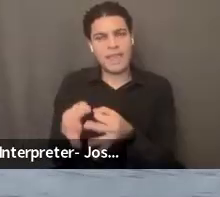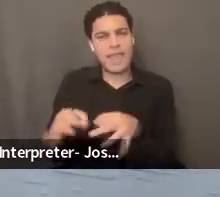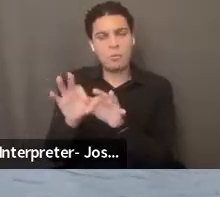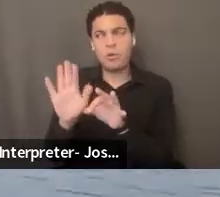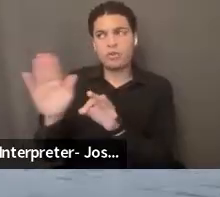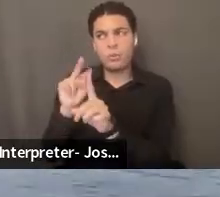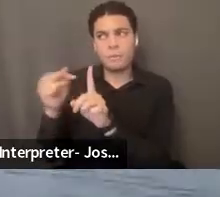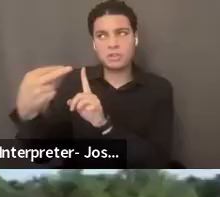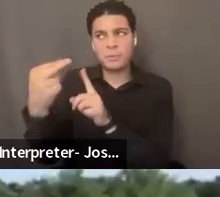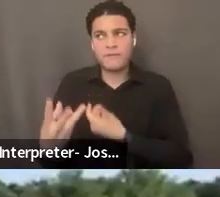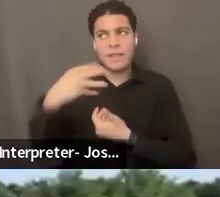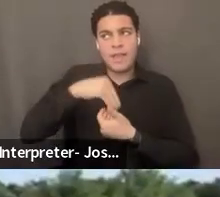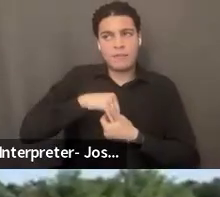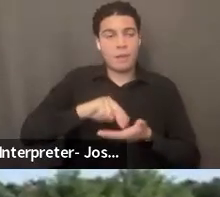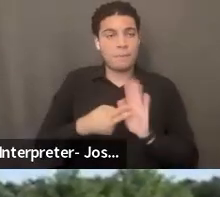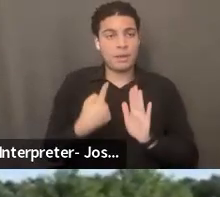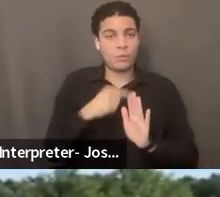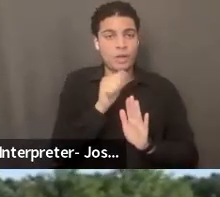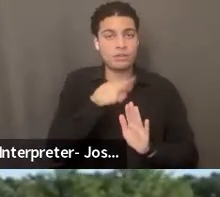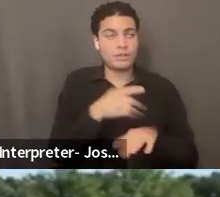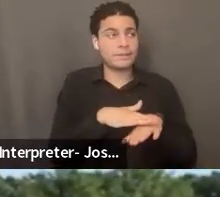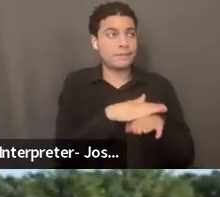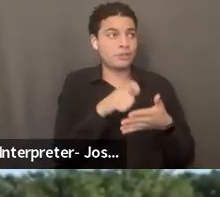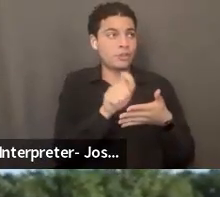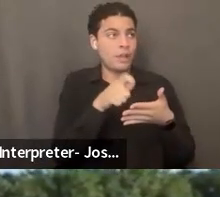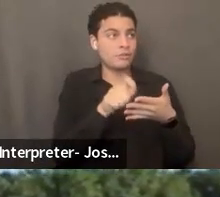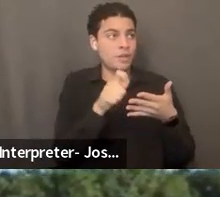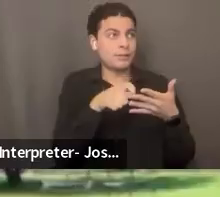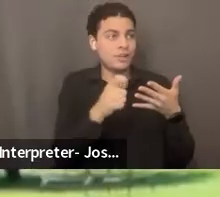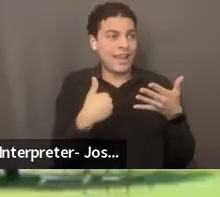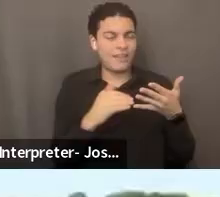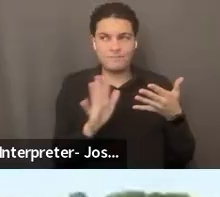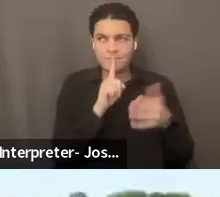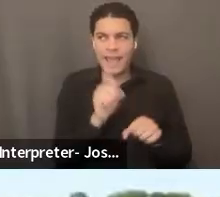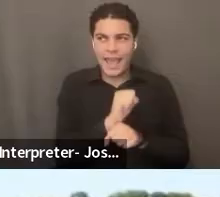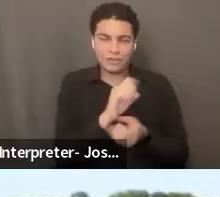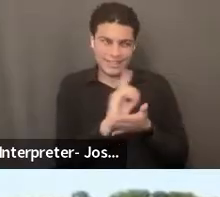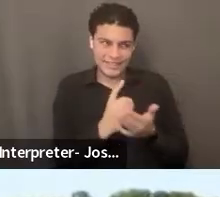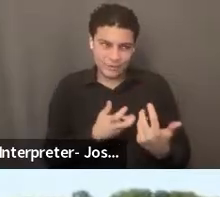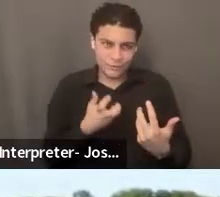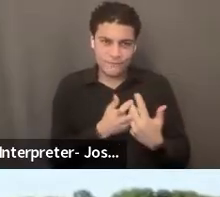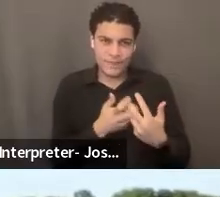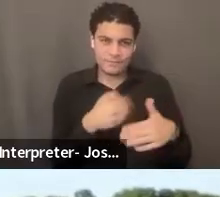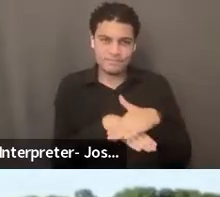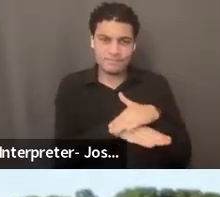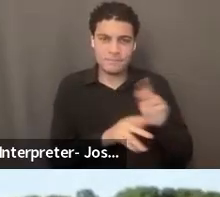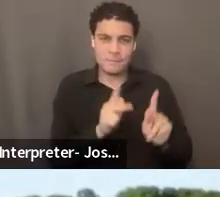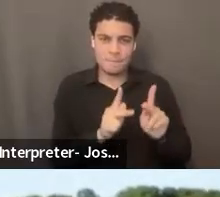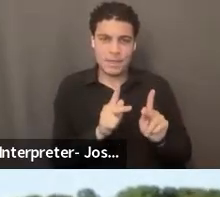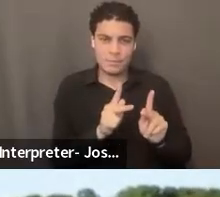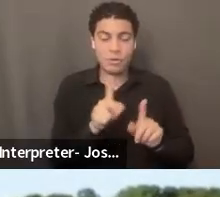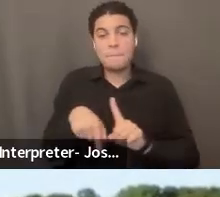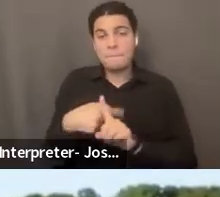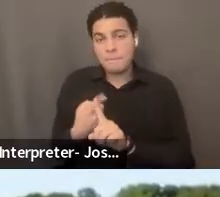lives. Our work doesn't stop at kayak launches. We also design and fabricate modular aluminum floating dock